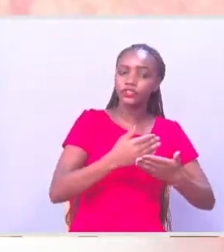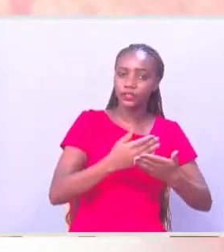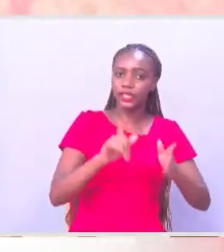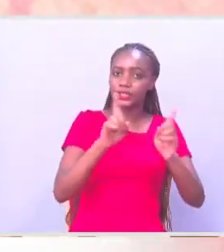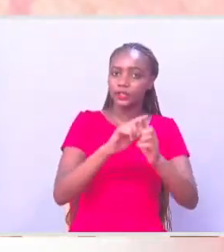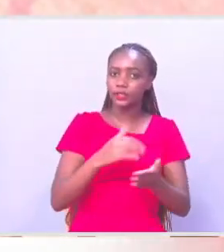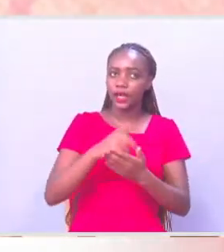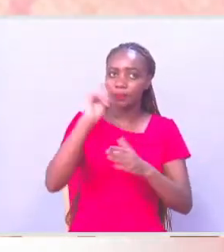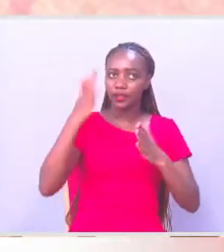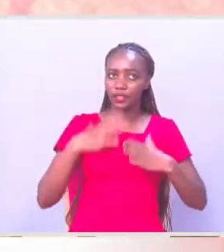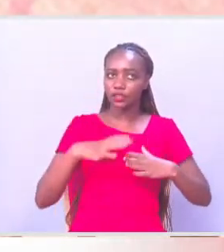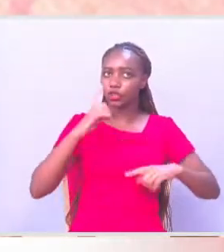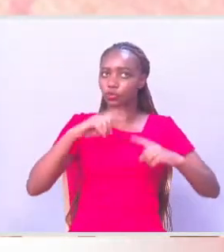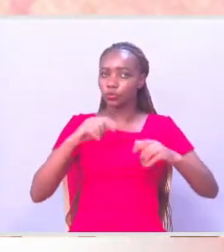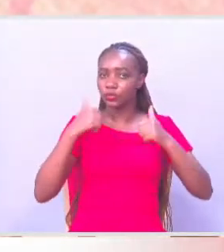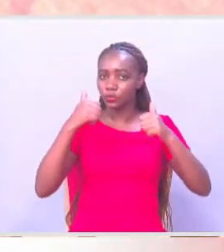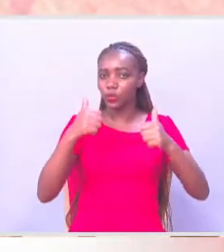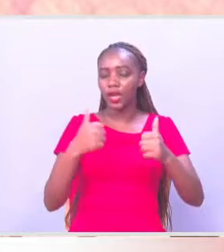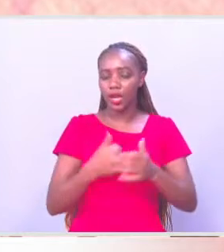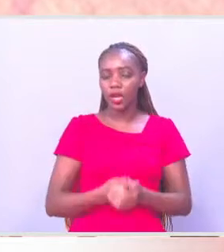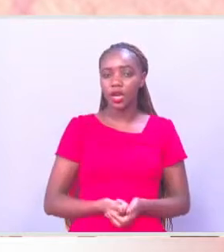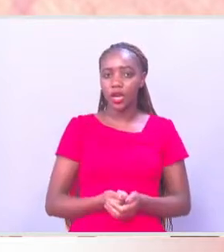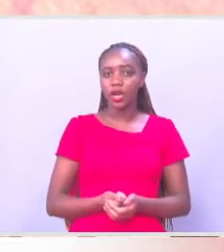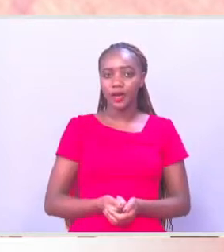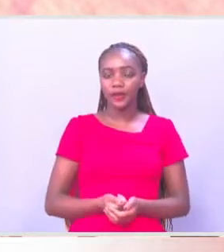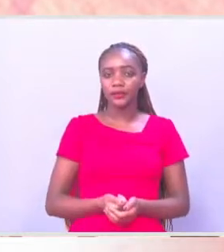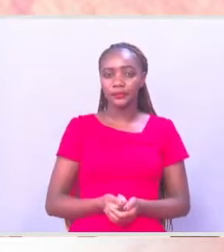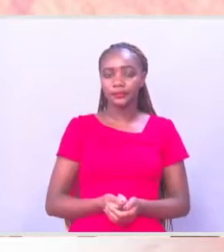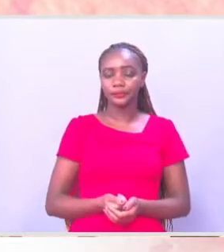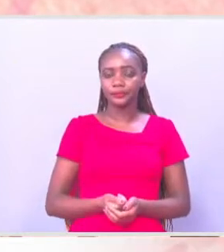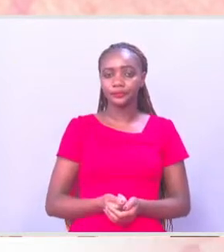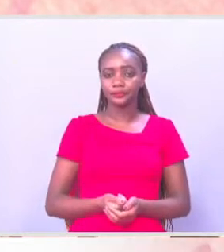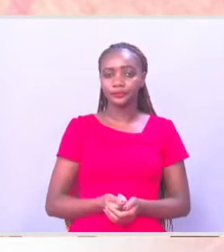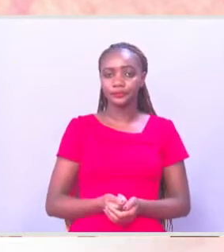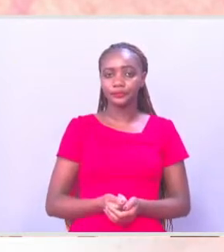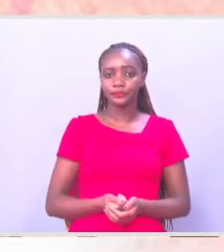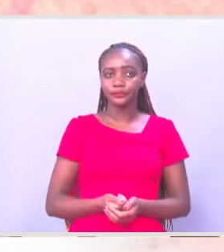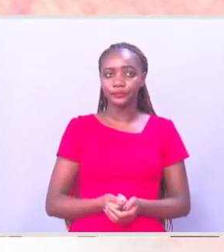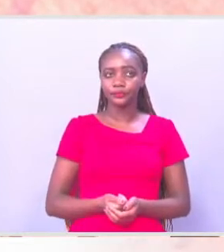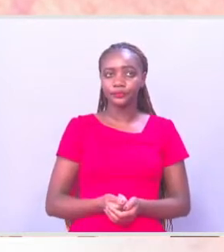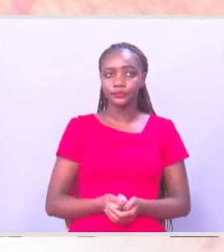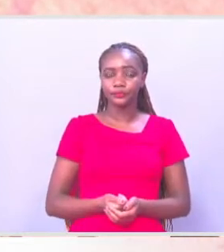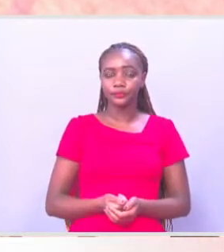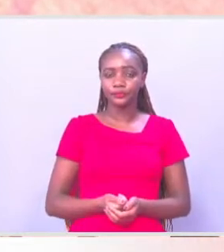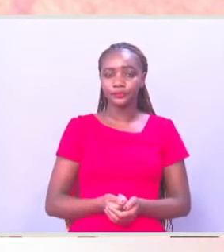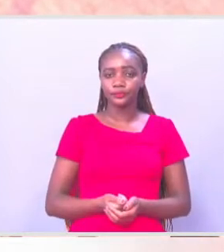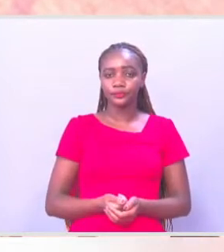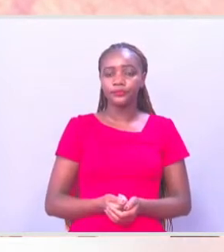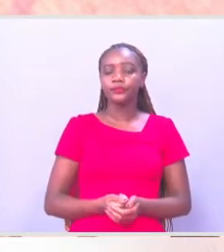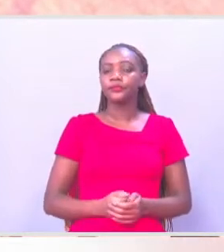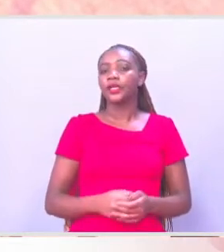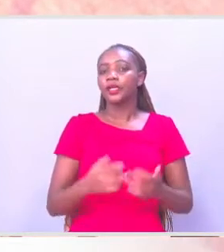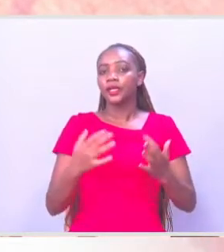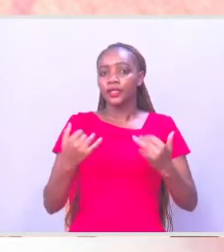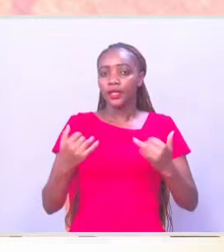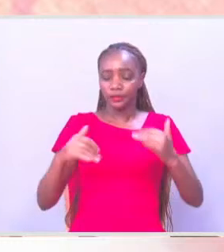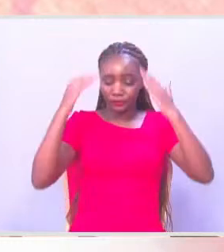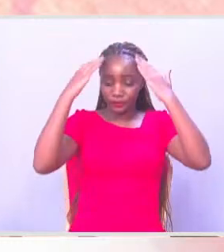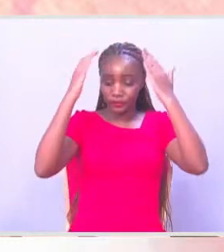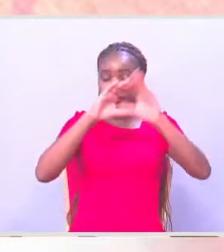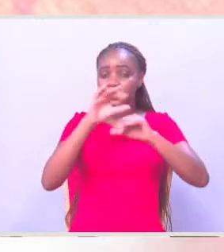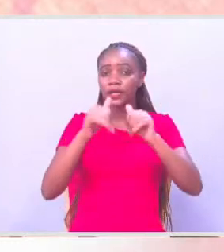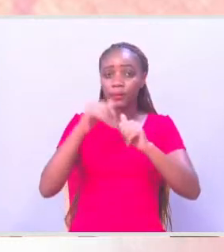students to compete fairly in the job market. And prepared in the maintenance and operations, not only for the meter gauge